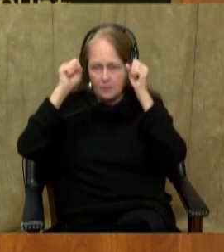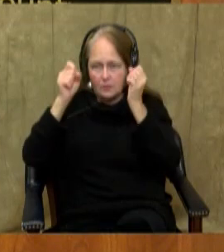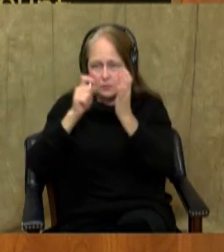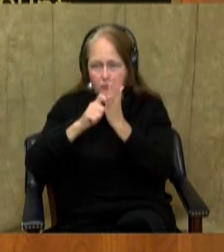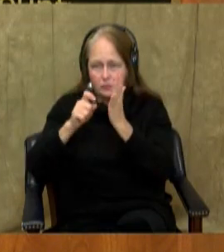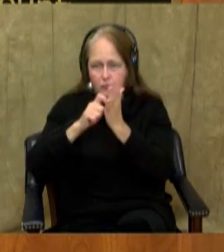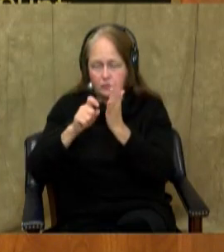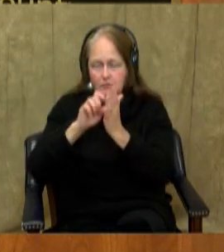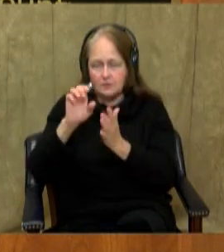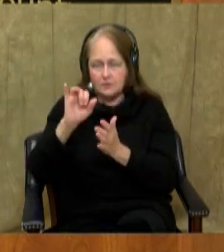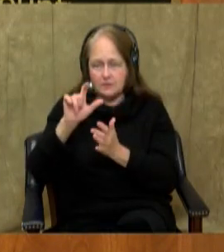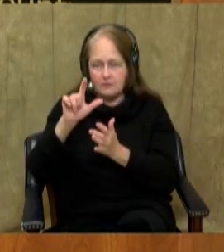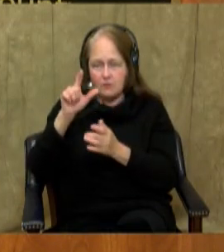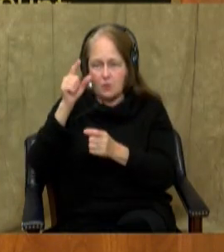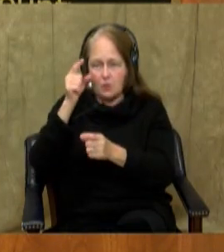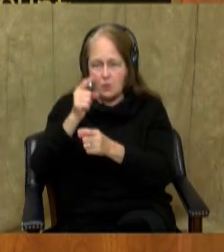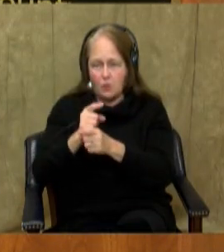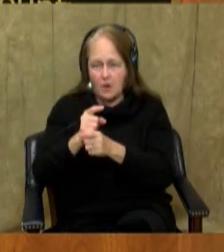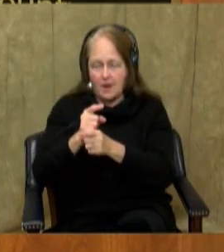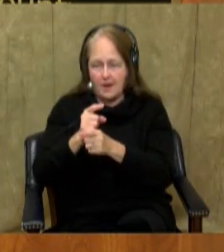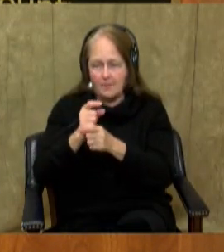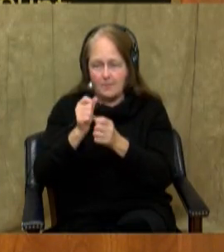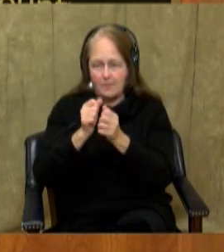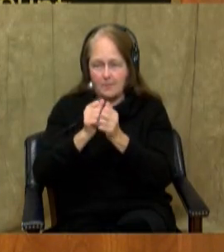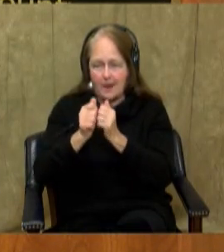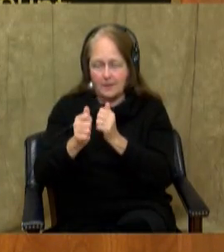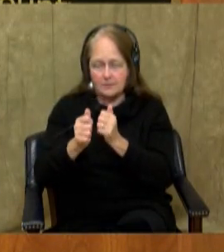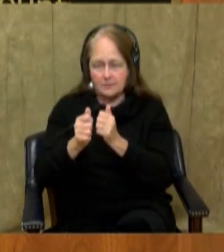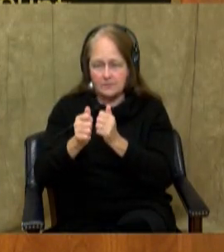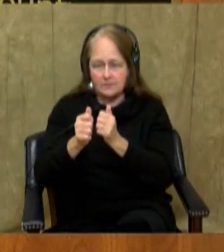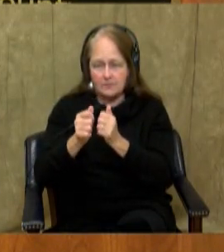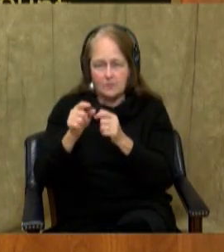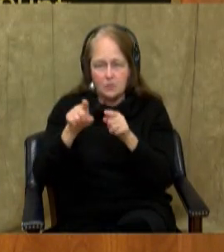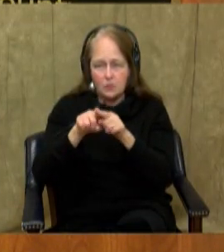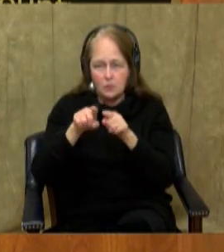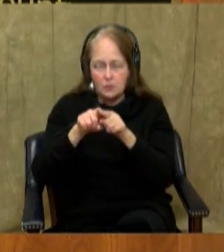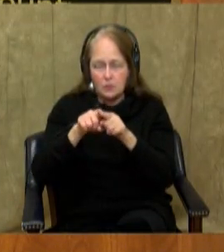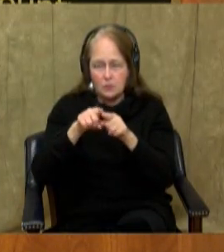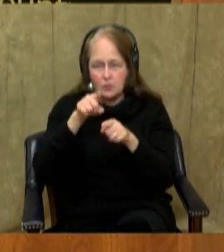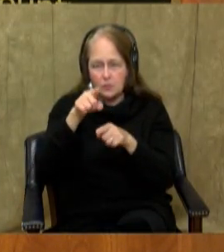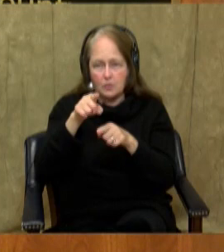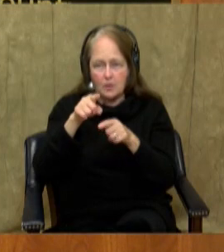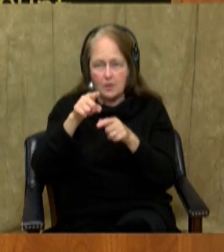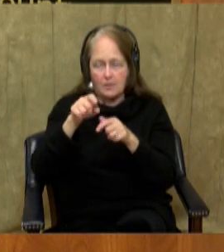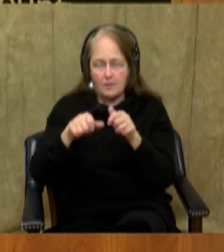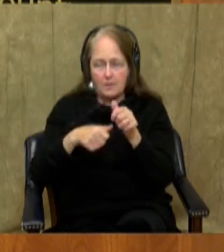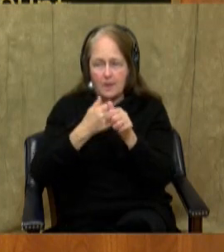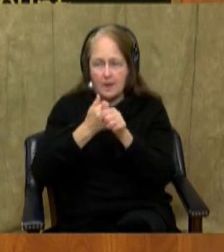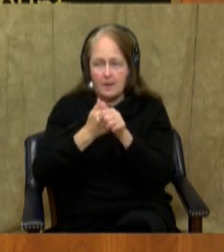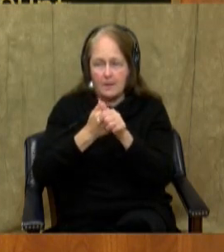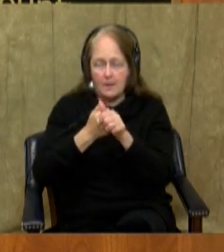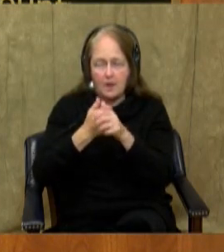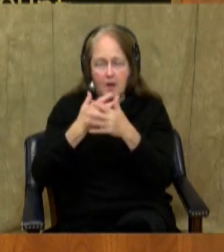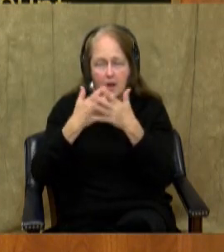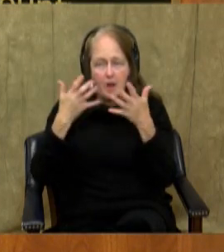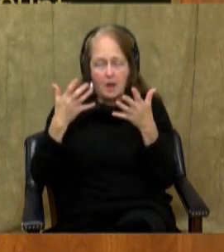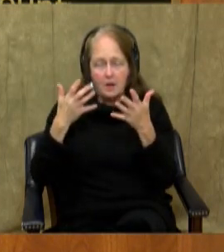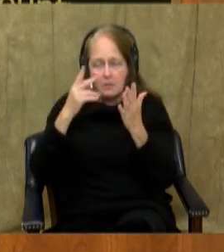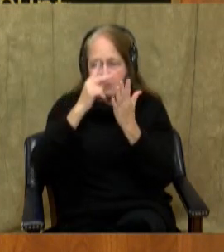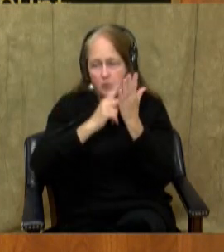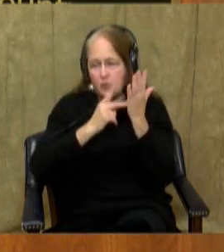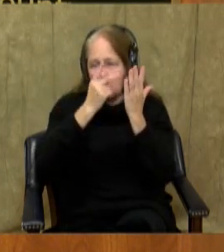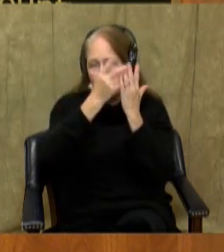the Civil Rights Act in 1964. He also was behind a lot of domestic